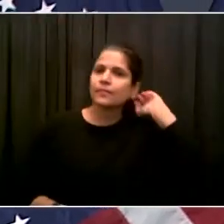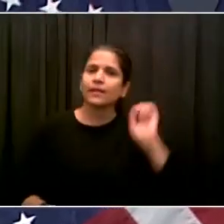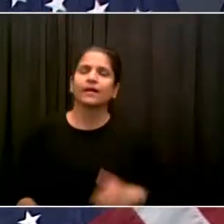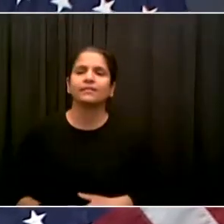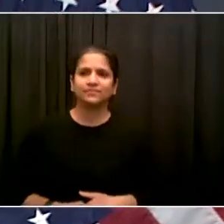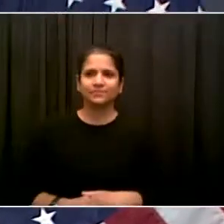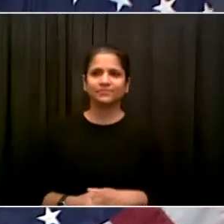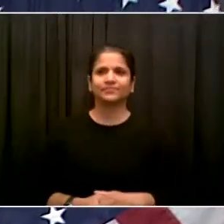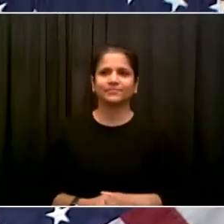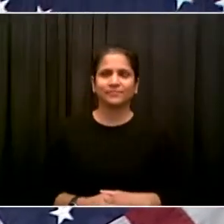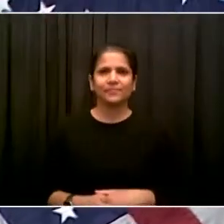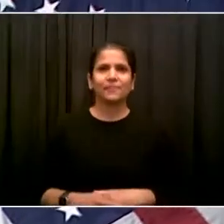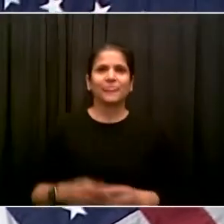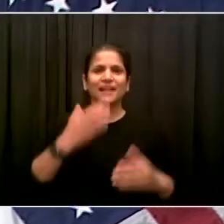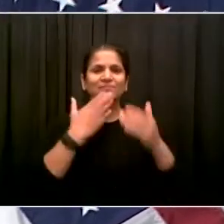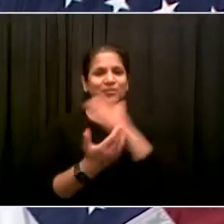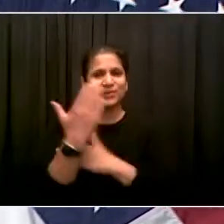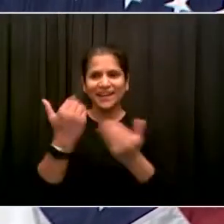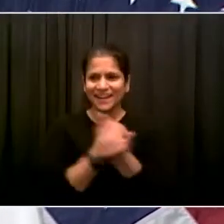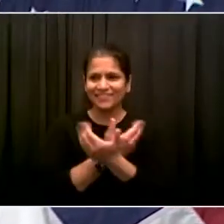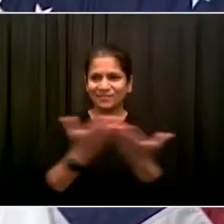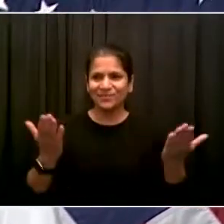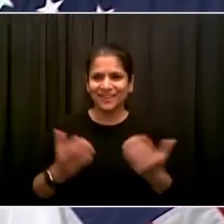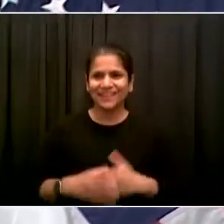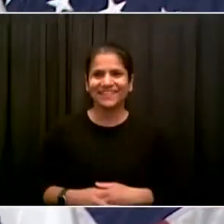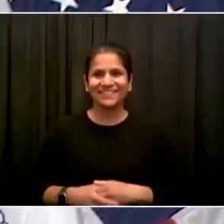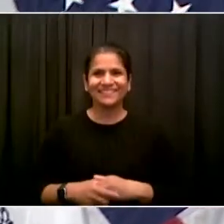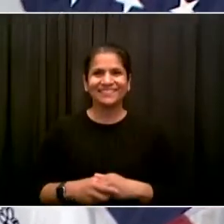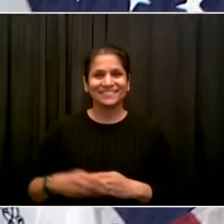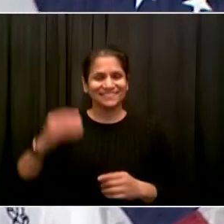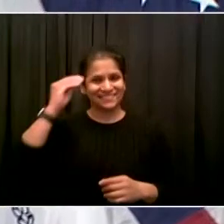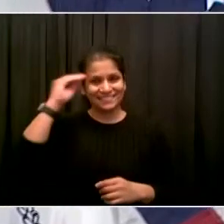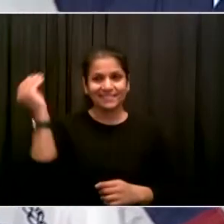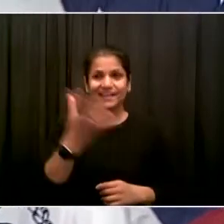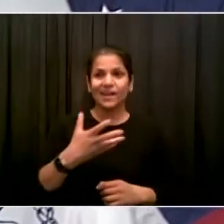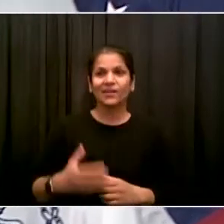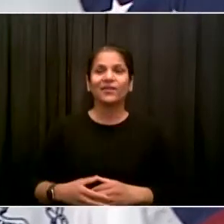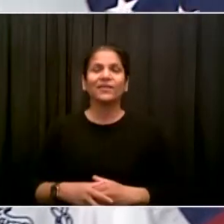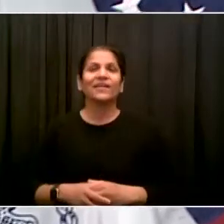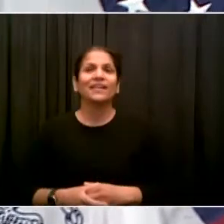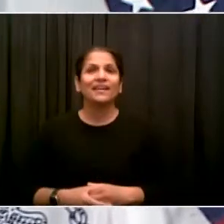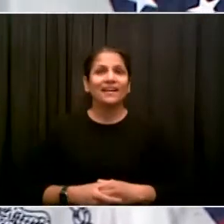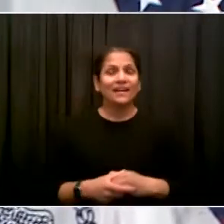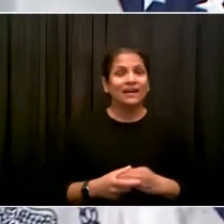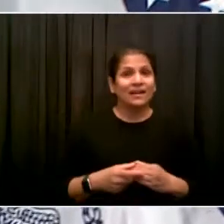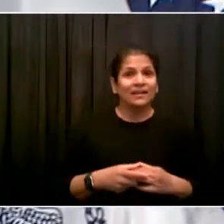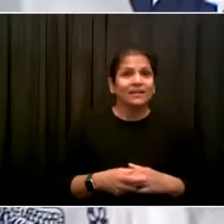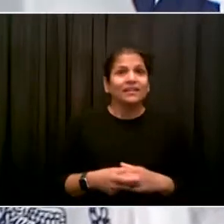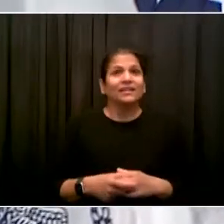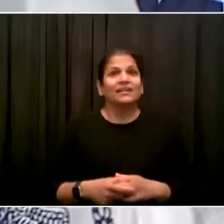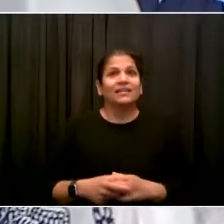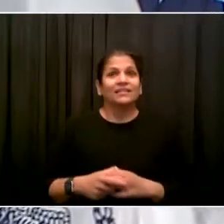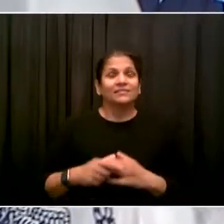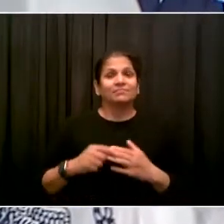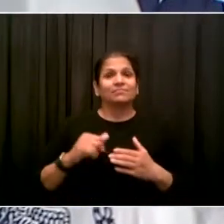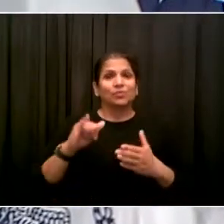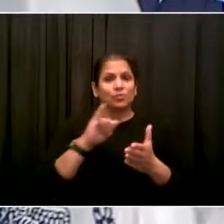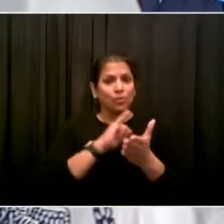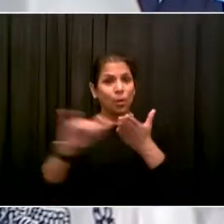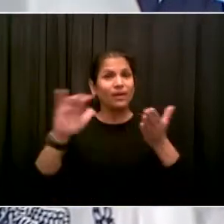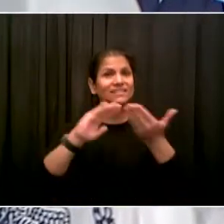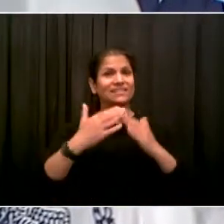Good morning, everyone. Well, I got to tell you, I'm really seeing amazing things happening all over this city. Last night, I had a wonderful